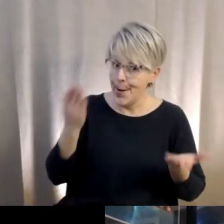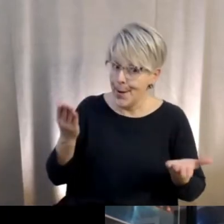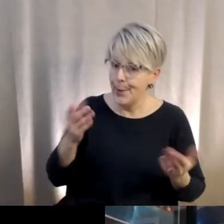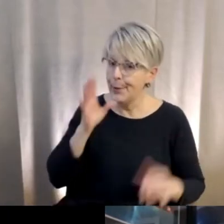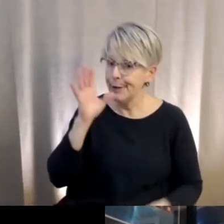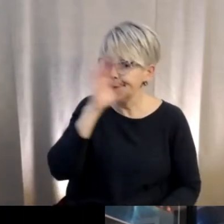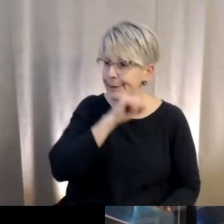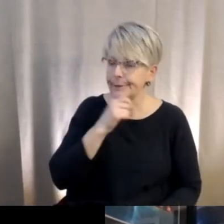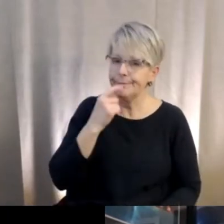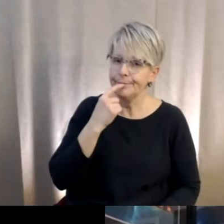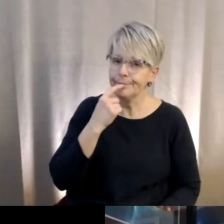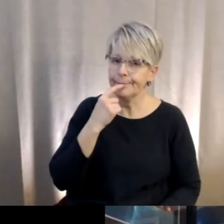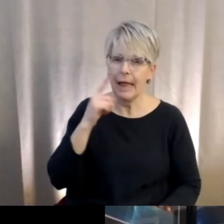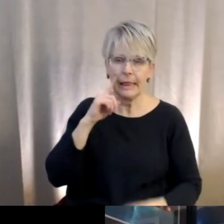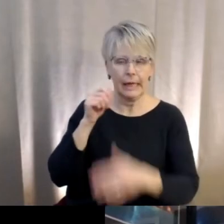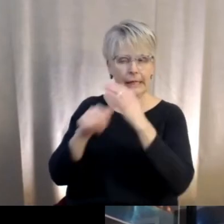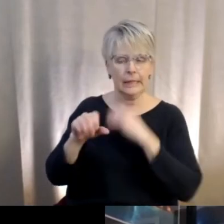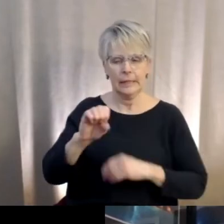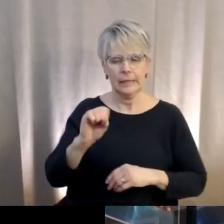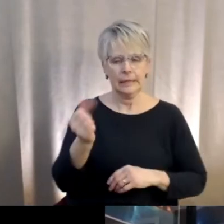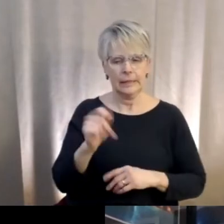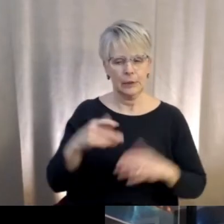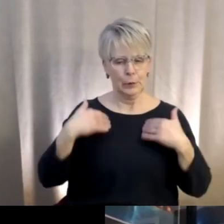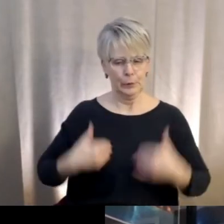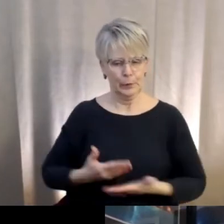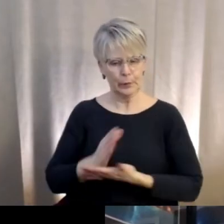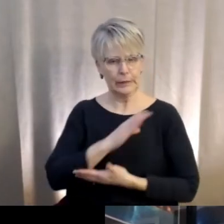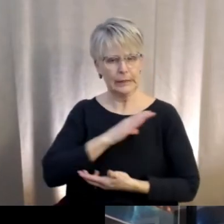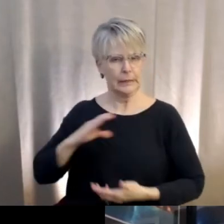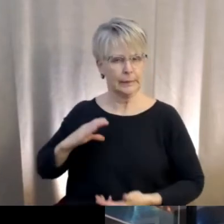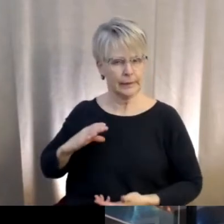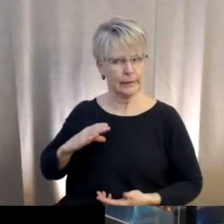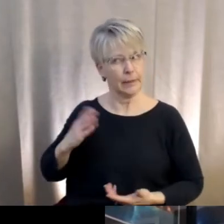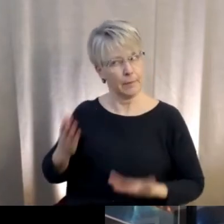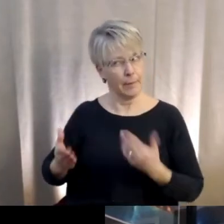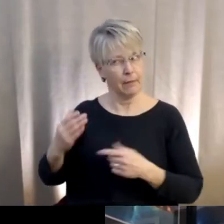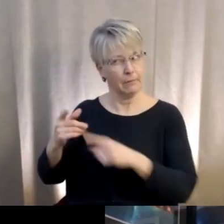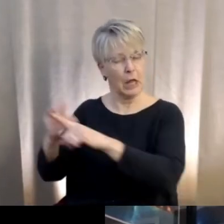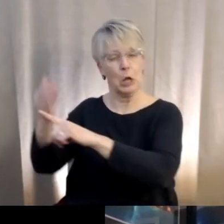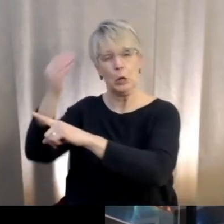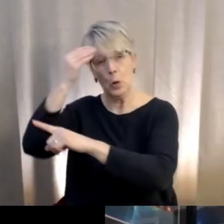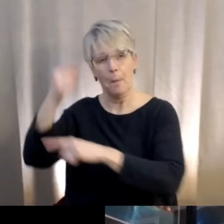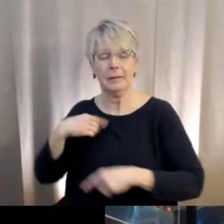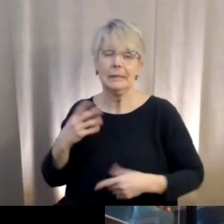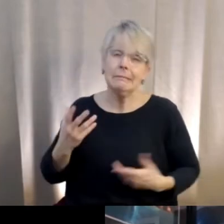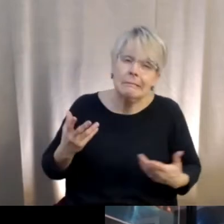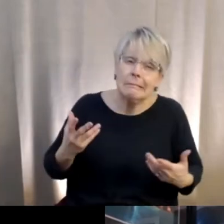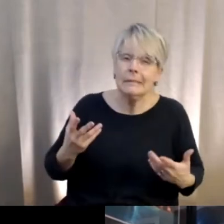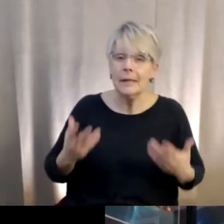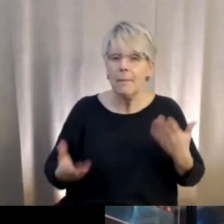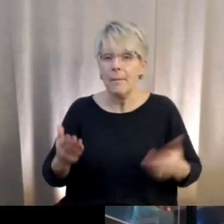would be Saskatchewan Human Rights Commission that would have somewhat of an idea on that. But I would go out on a limb and say anywhere from